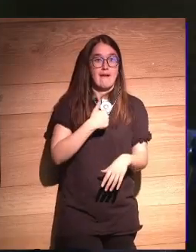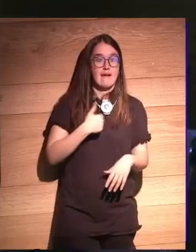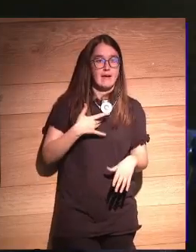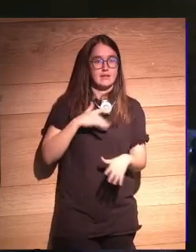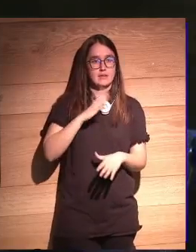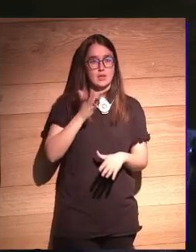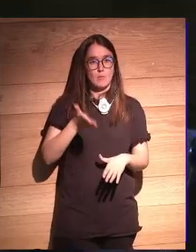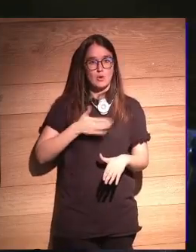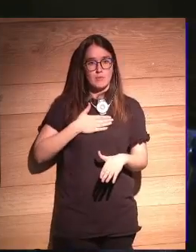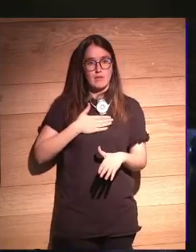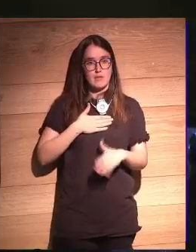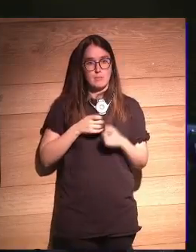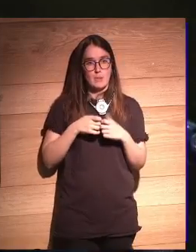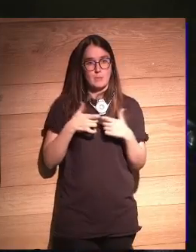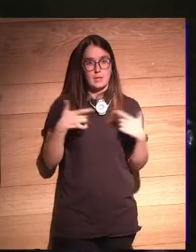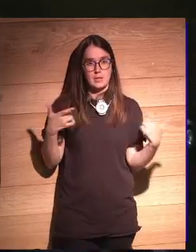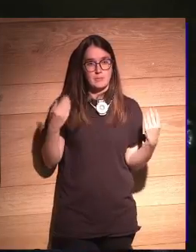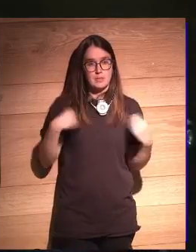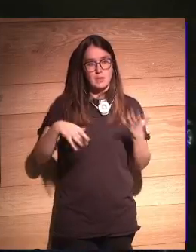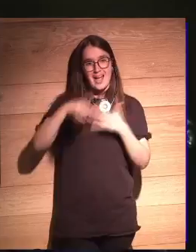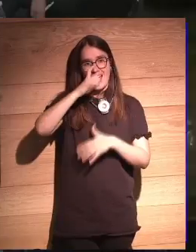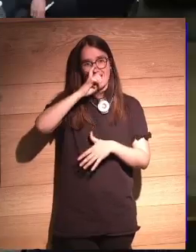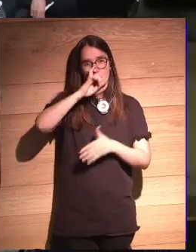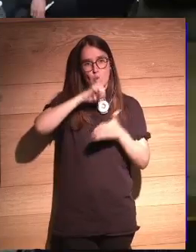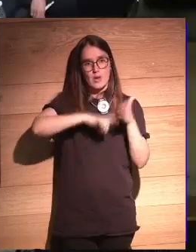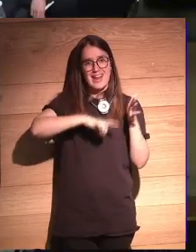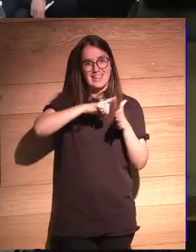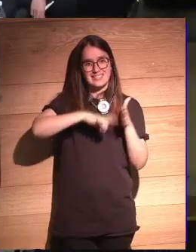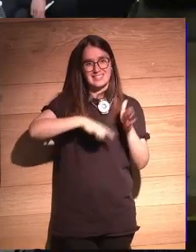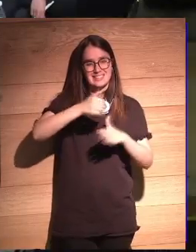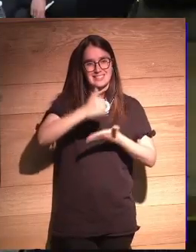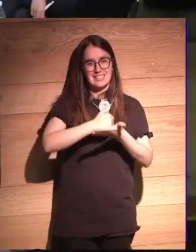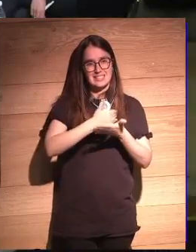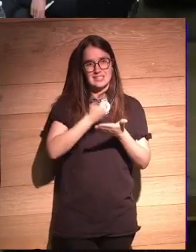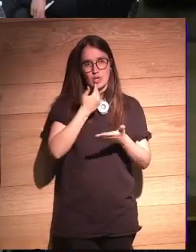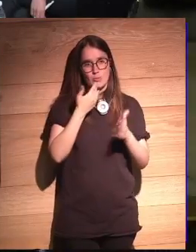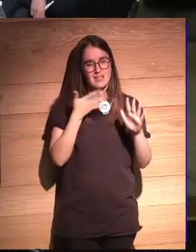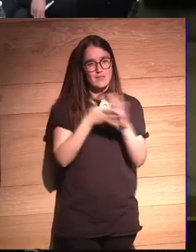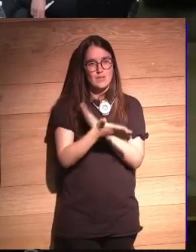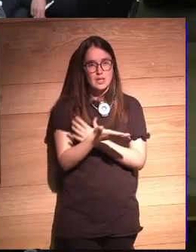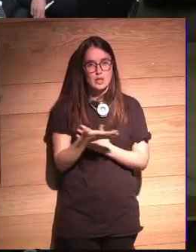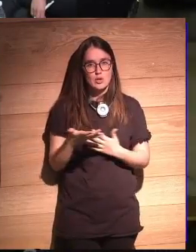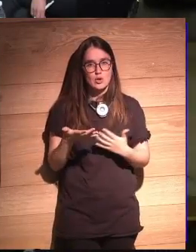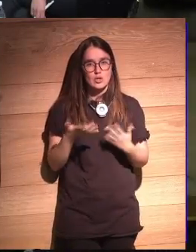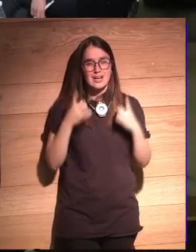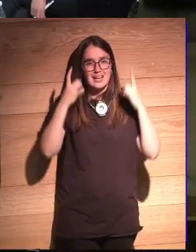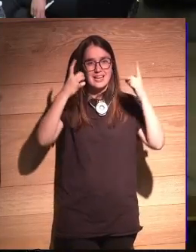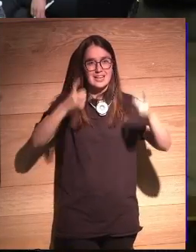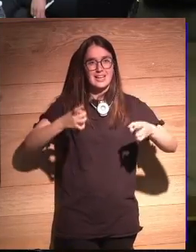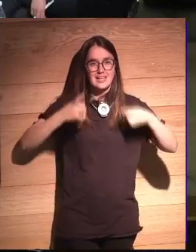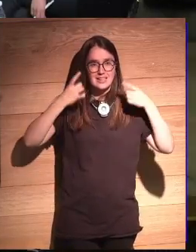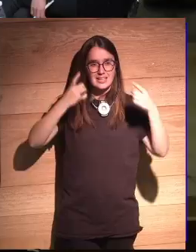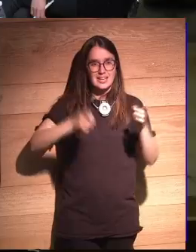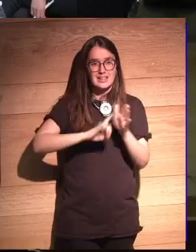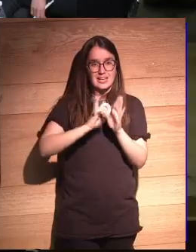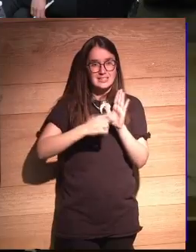actors that are acquiring real estate, and the old owner, the traditional owner,